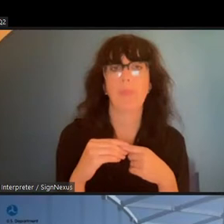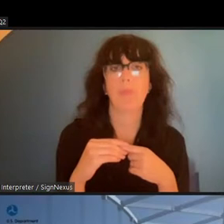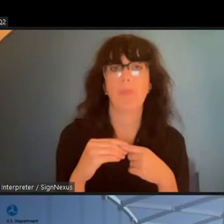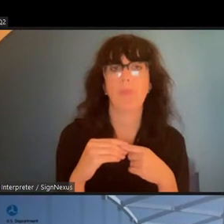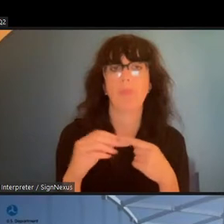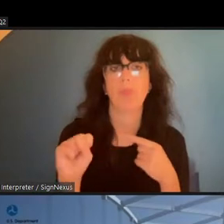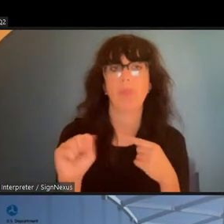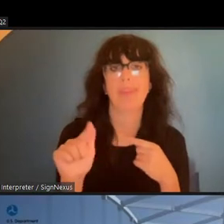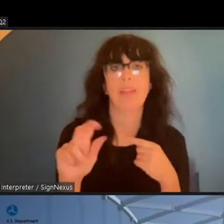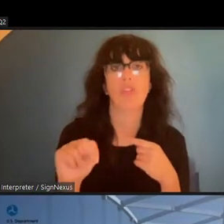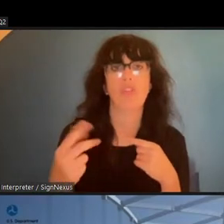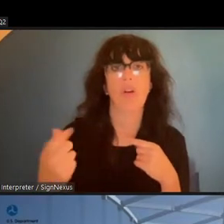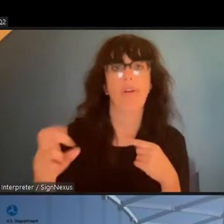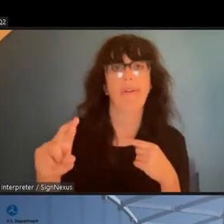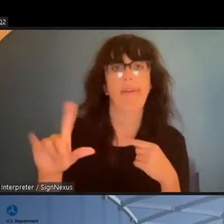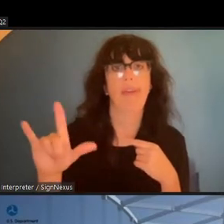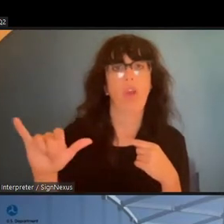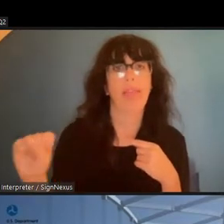sean garrelis